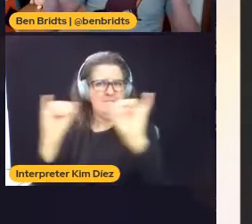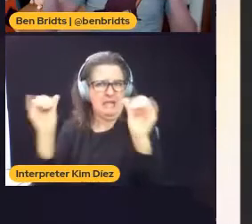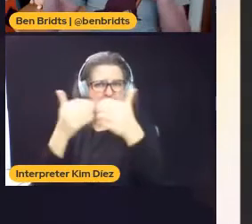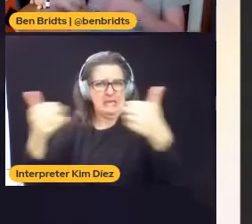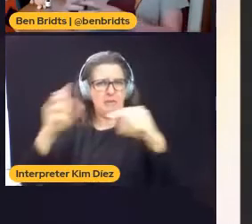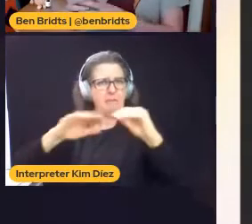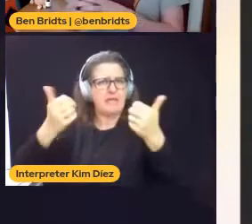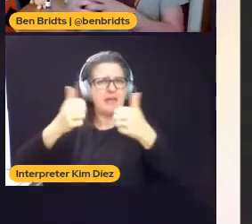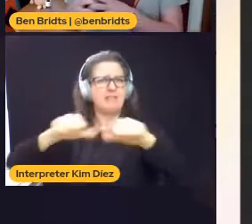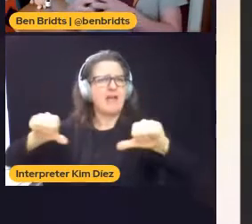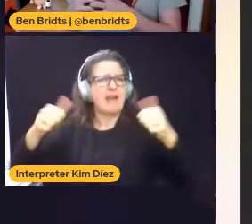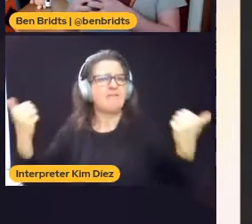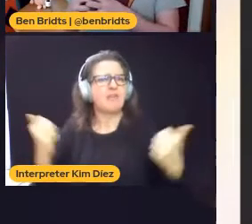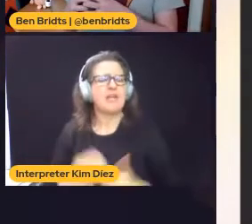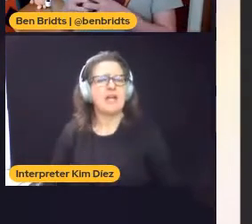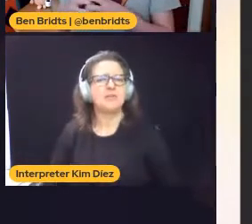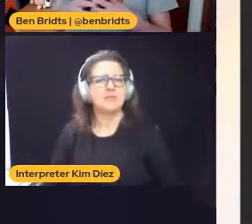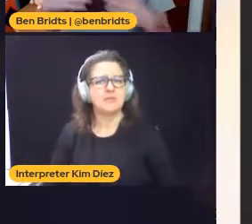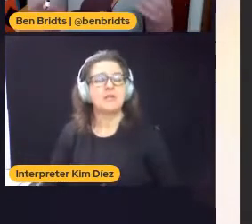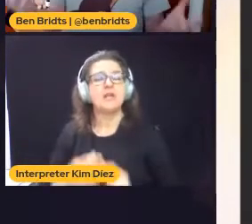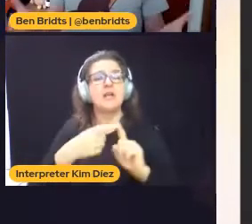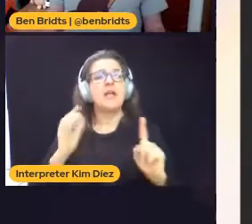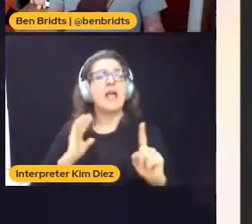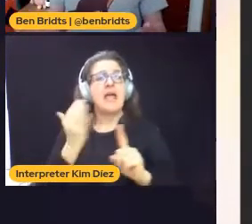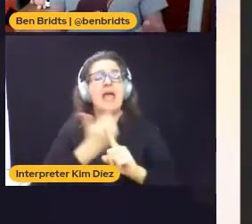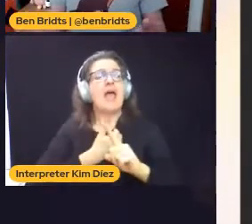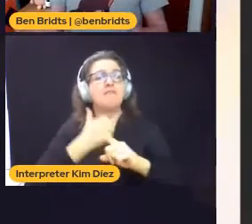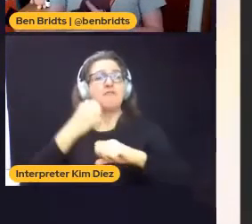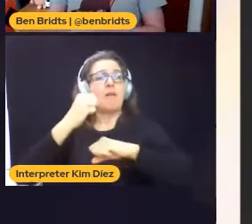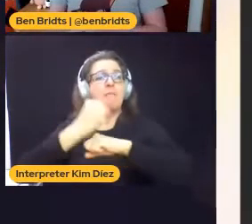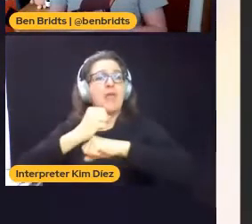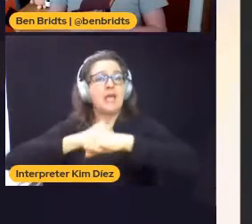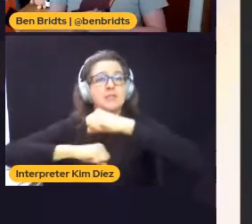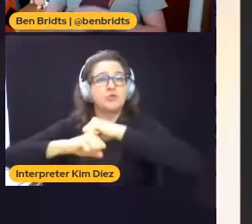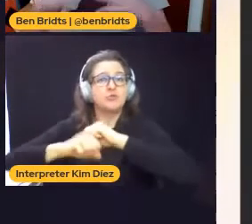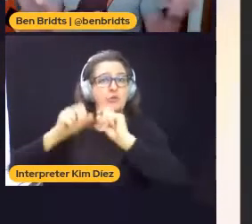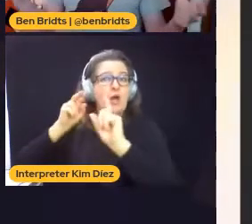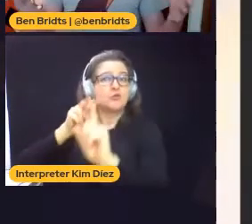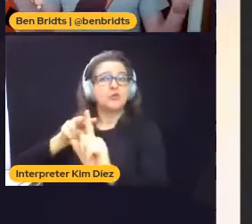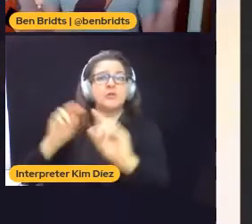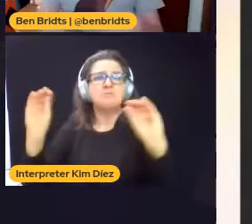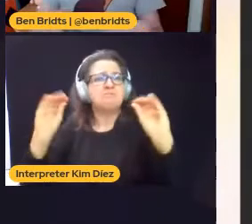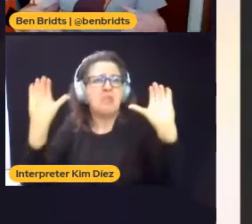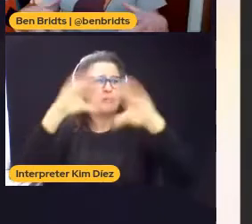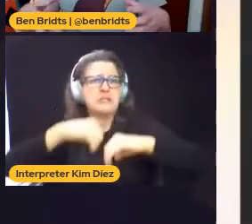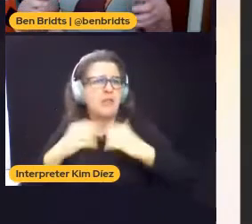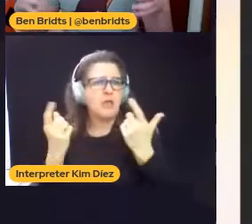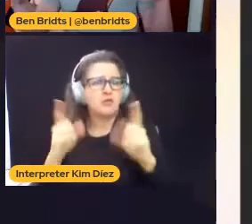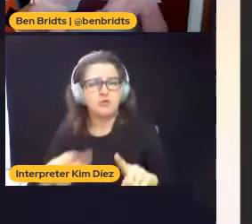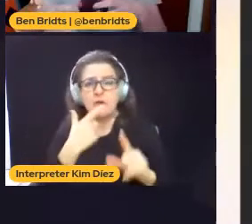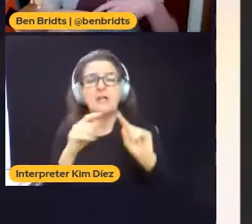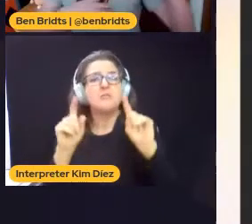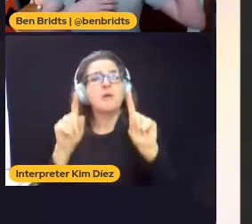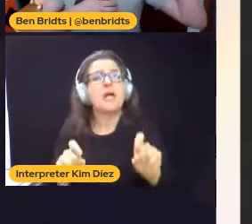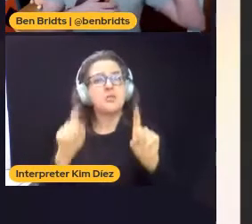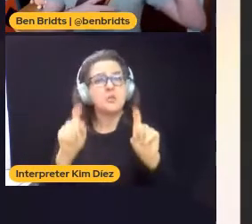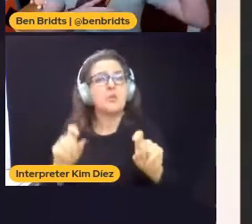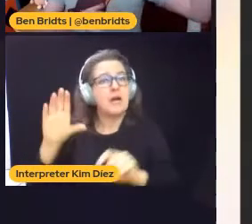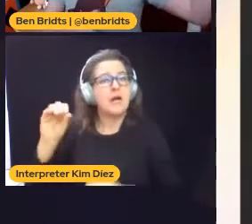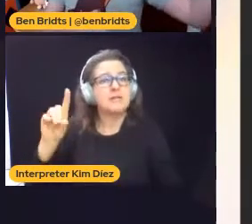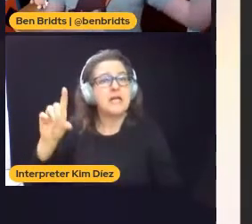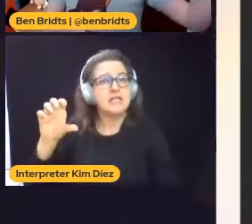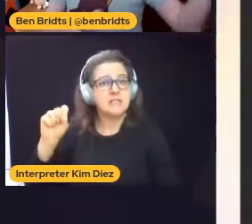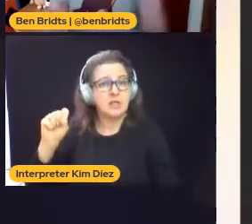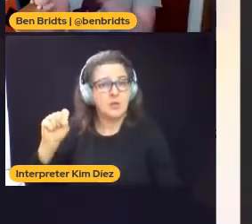from our construct's point of view, there's also nothing strange going on, because if we're testing that code, and as